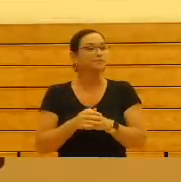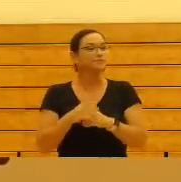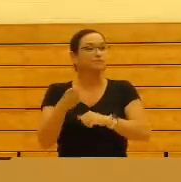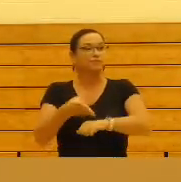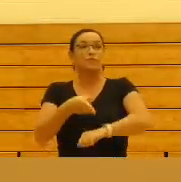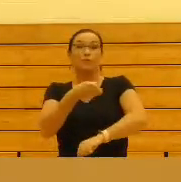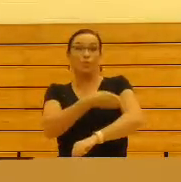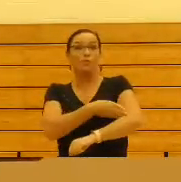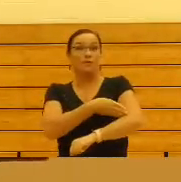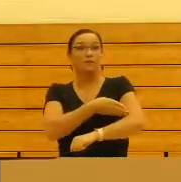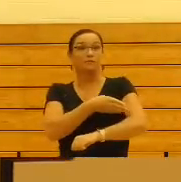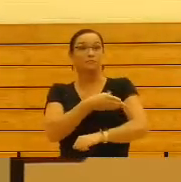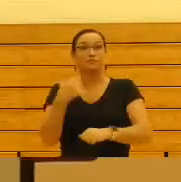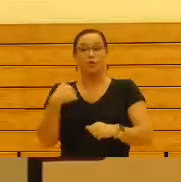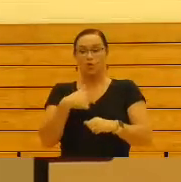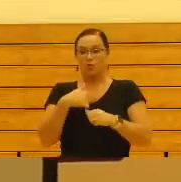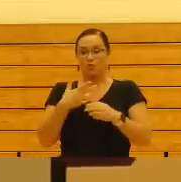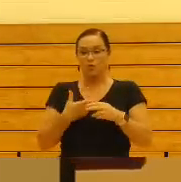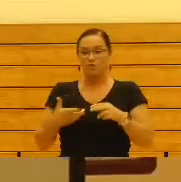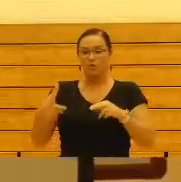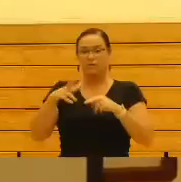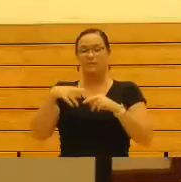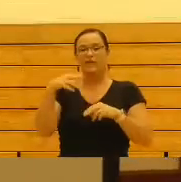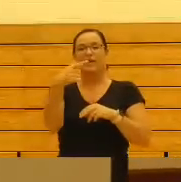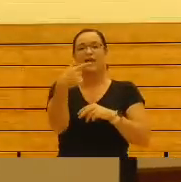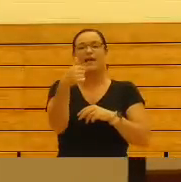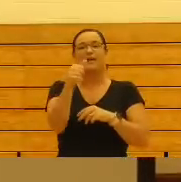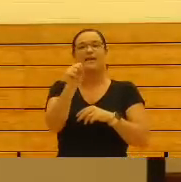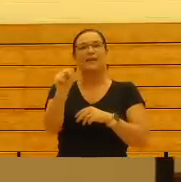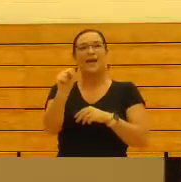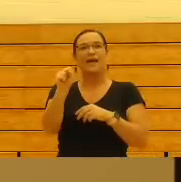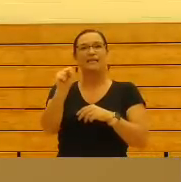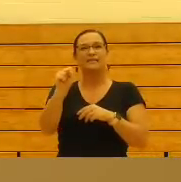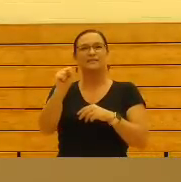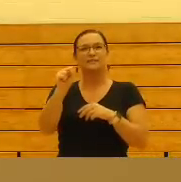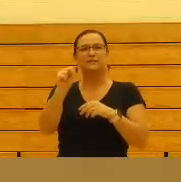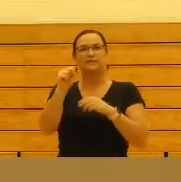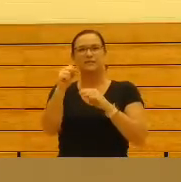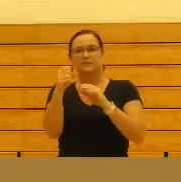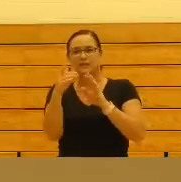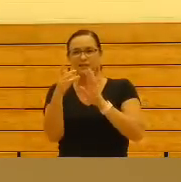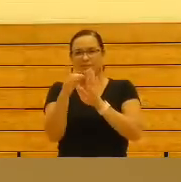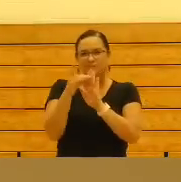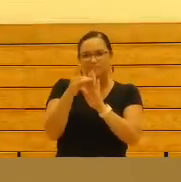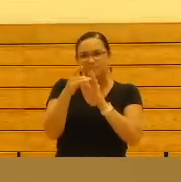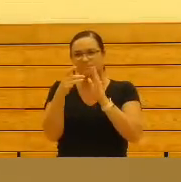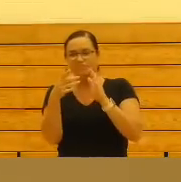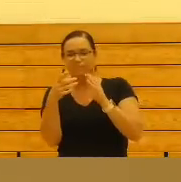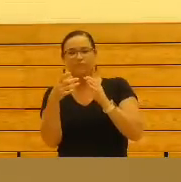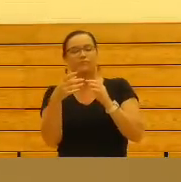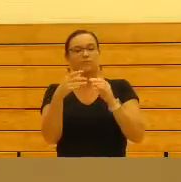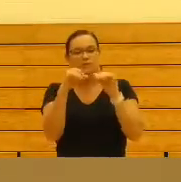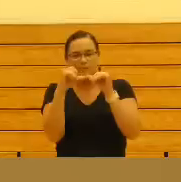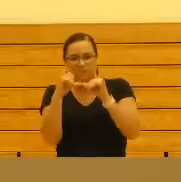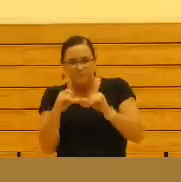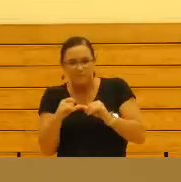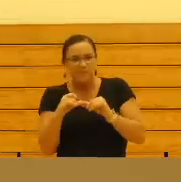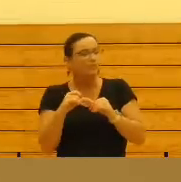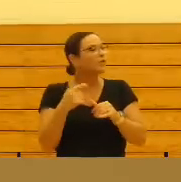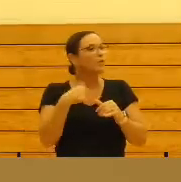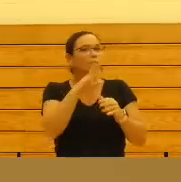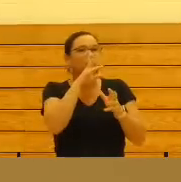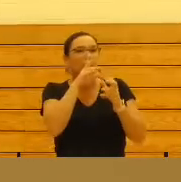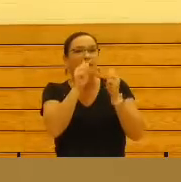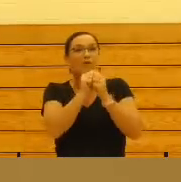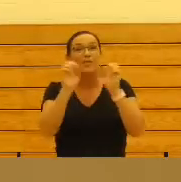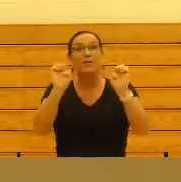improving them. We're upgrading gas sensors. We're adding additional GPS coverage. We're talking with our